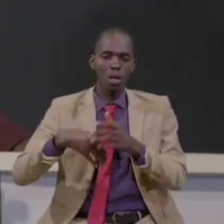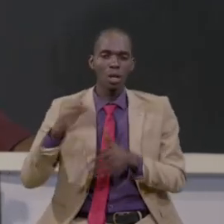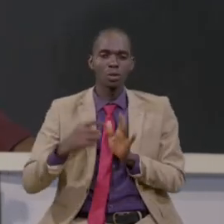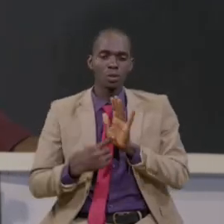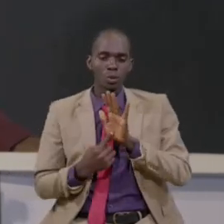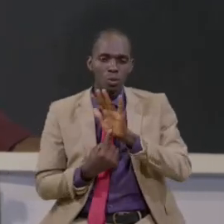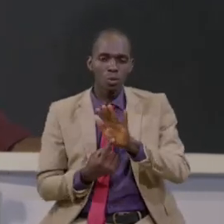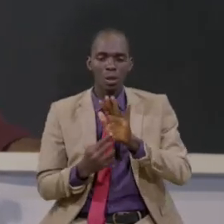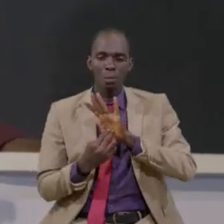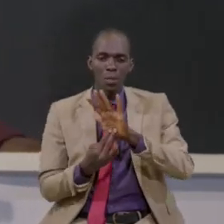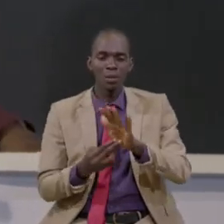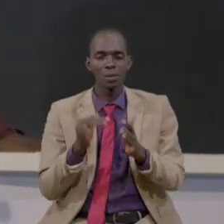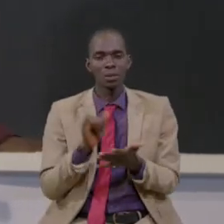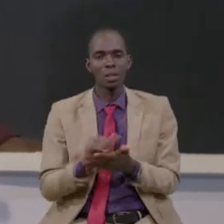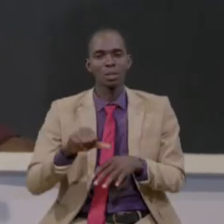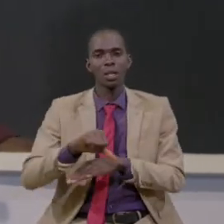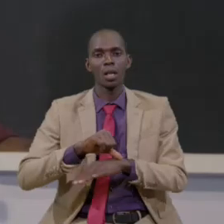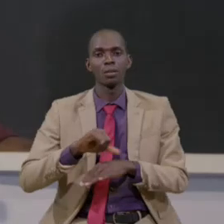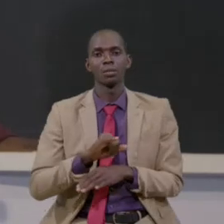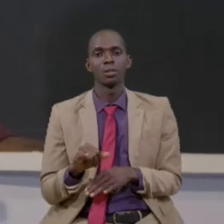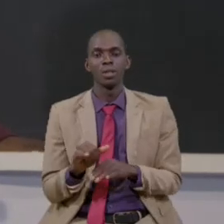anointing. Teach them,